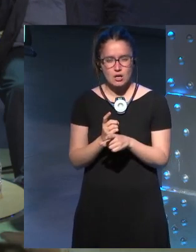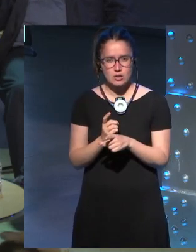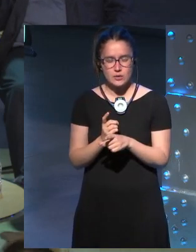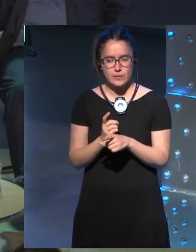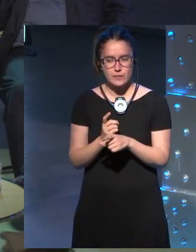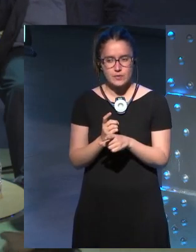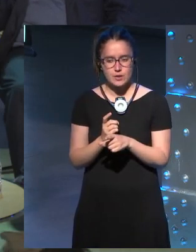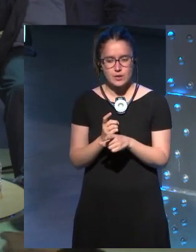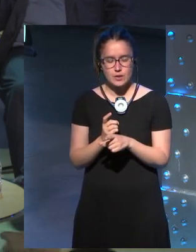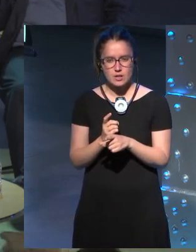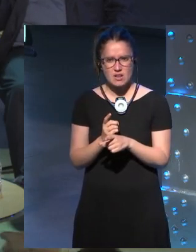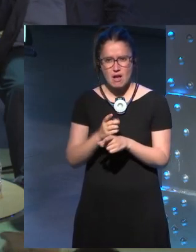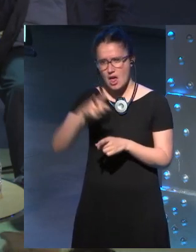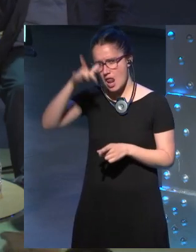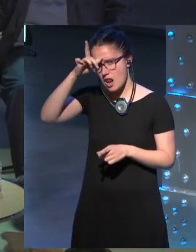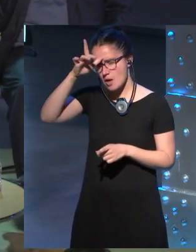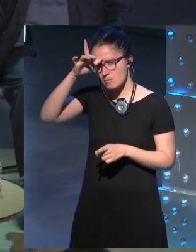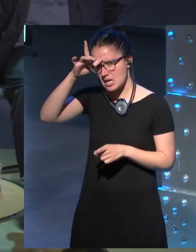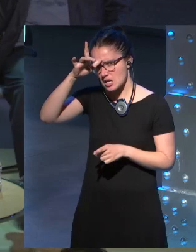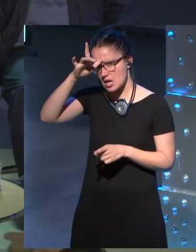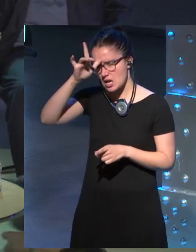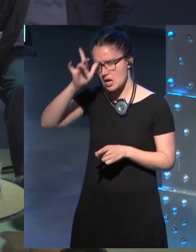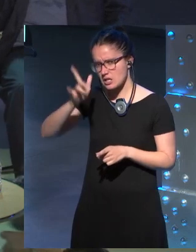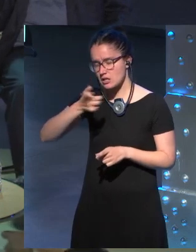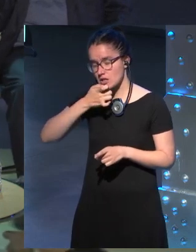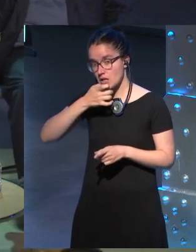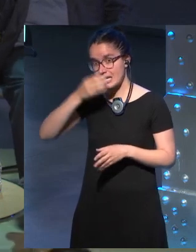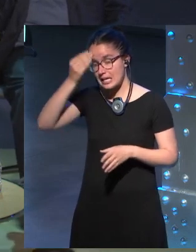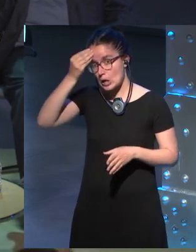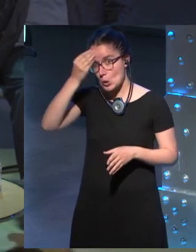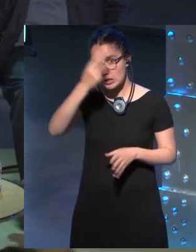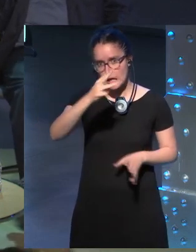Germany in Manchester. 3-0, I think.